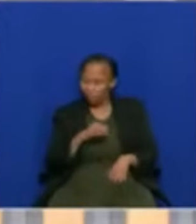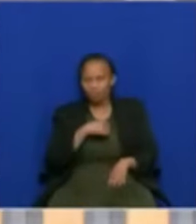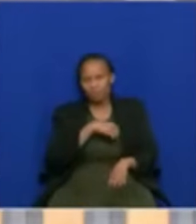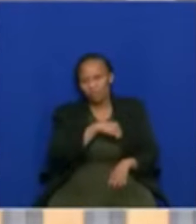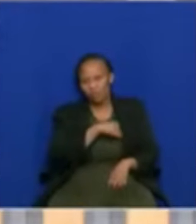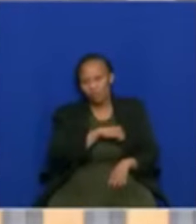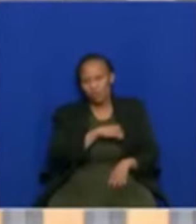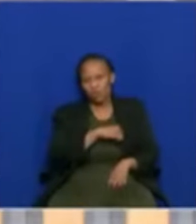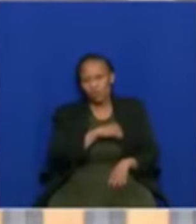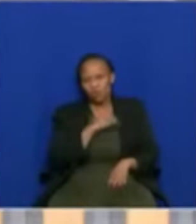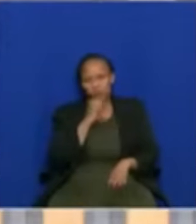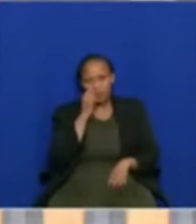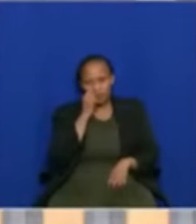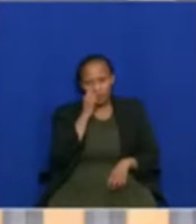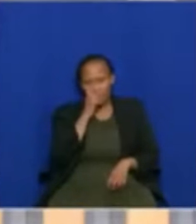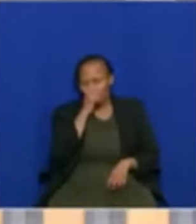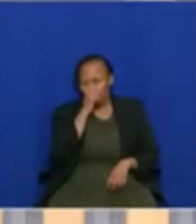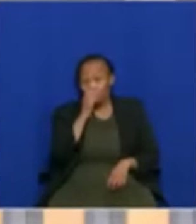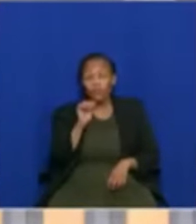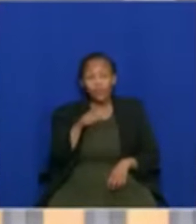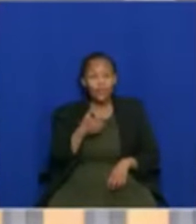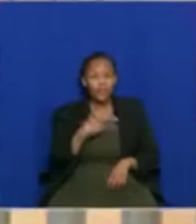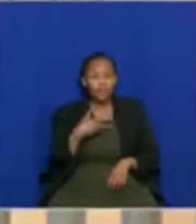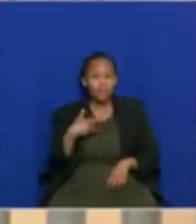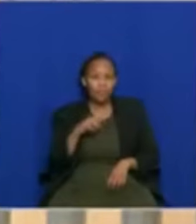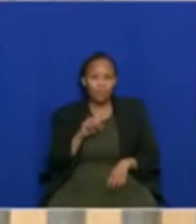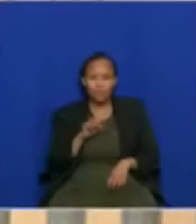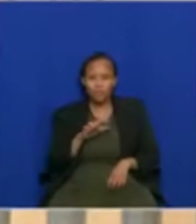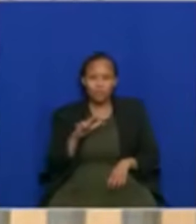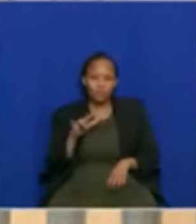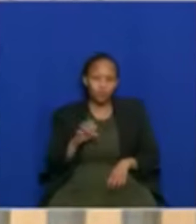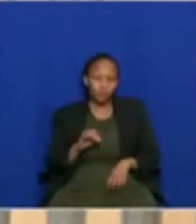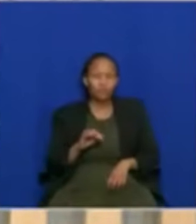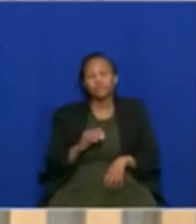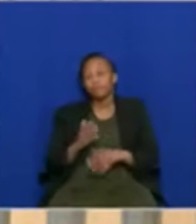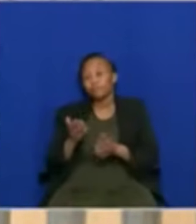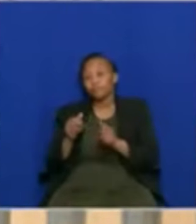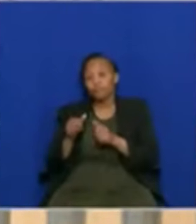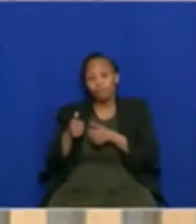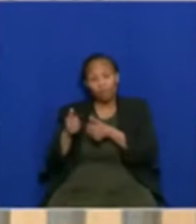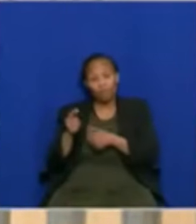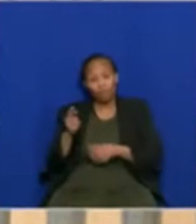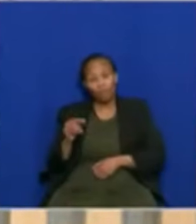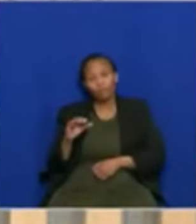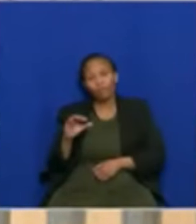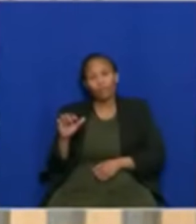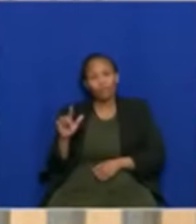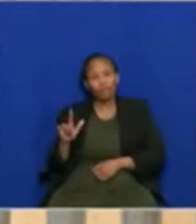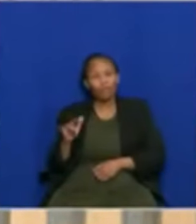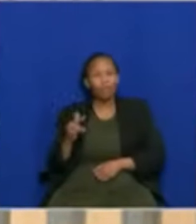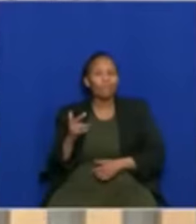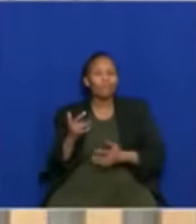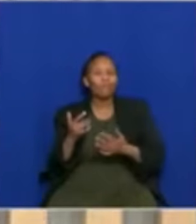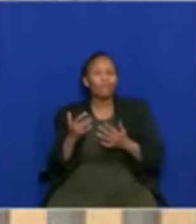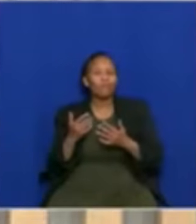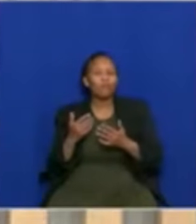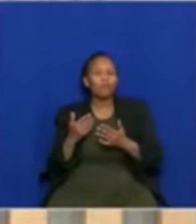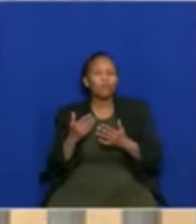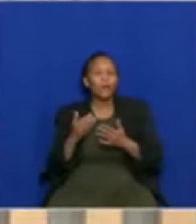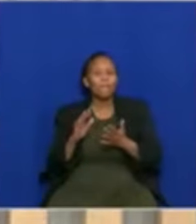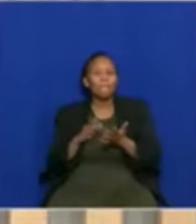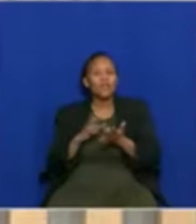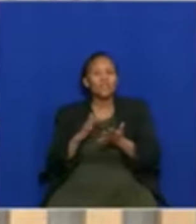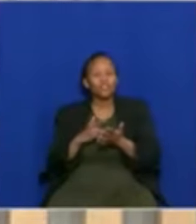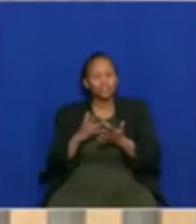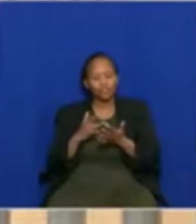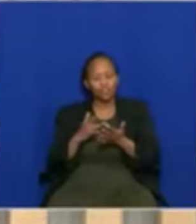Mr. Thank you, Chair. Colonel, can I invite you to the page before? I'm looking at the summons.